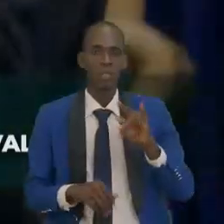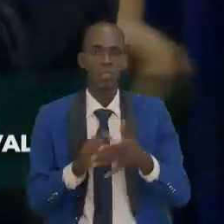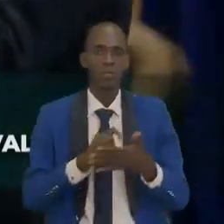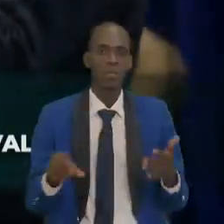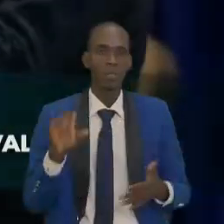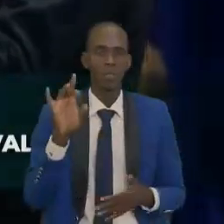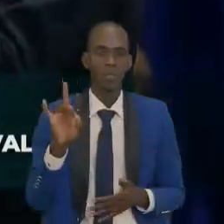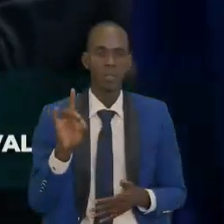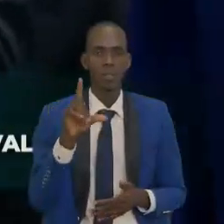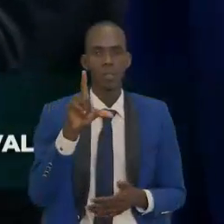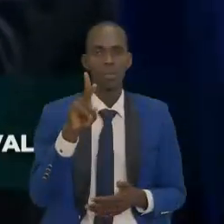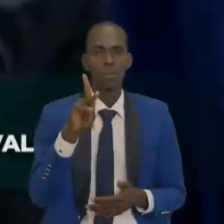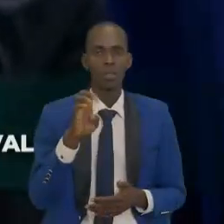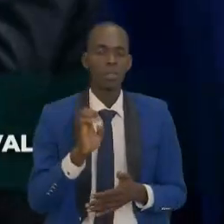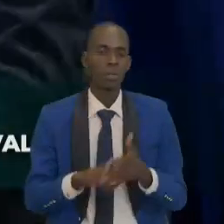ly